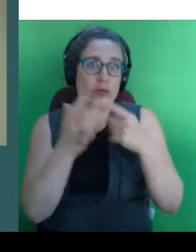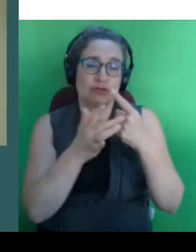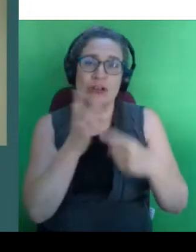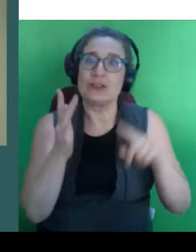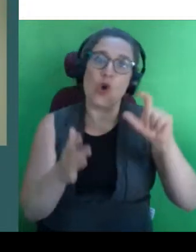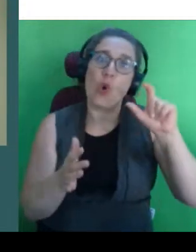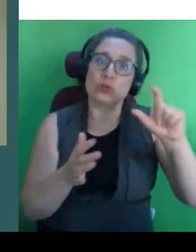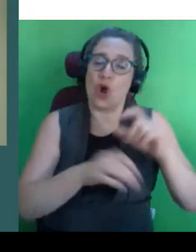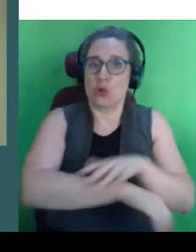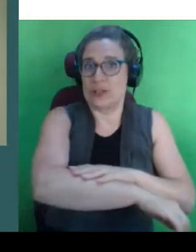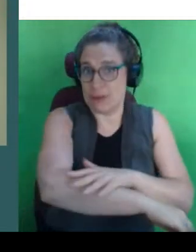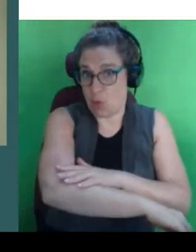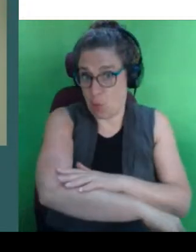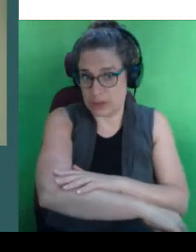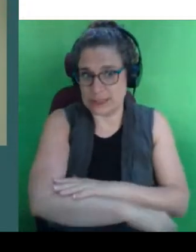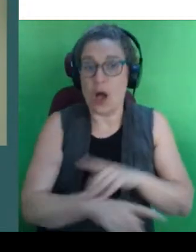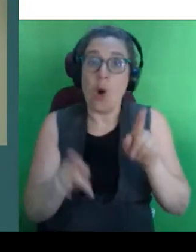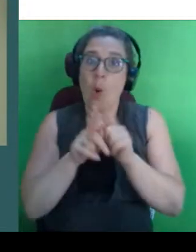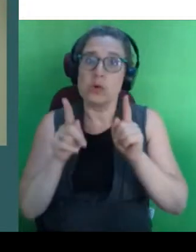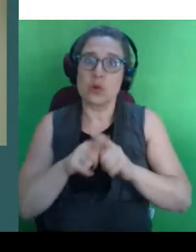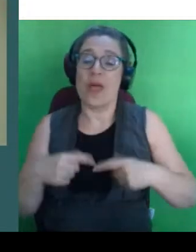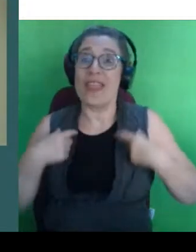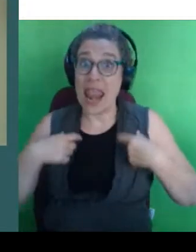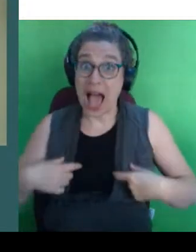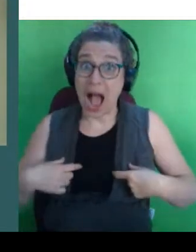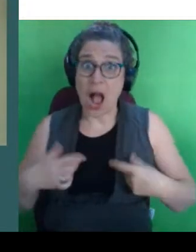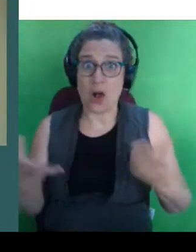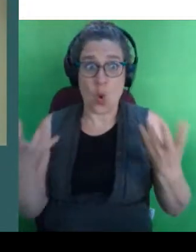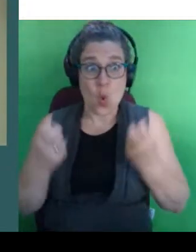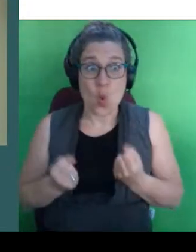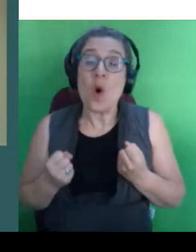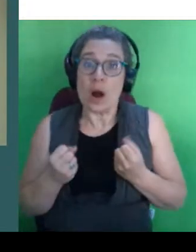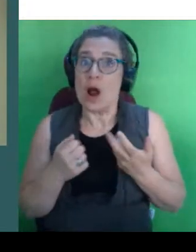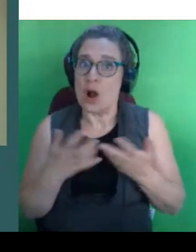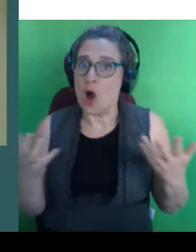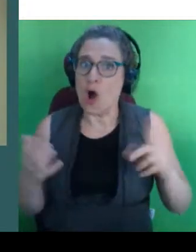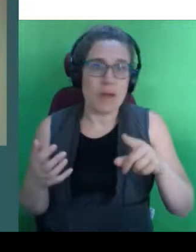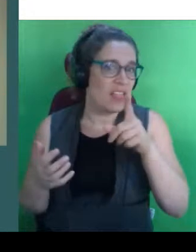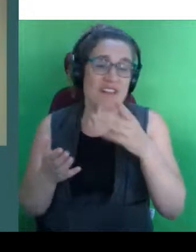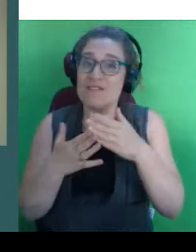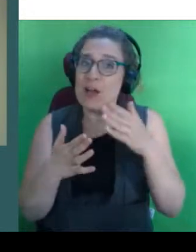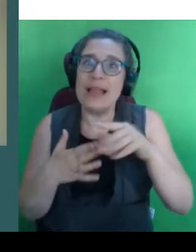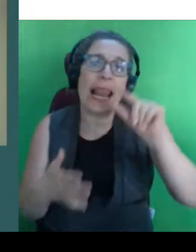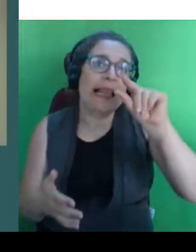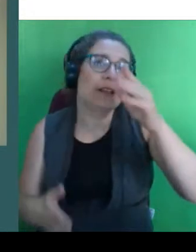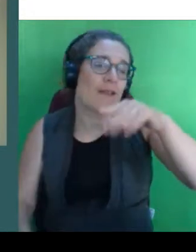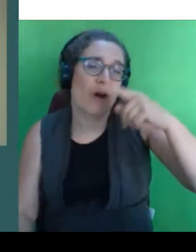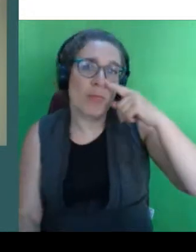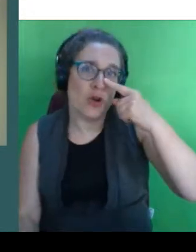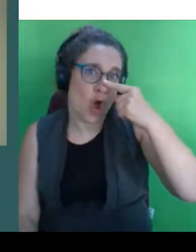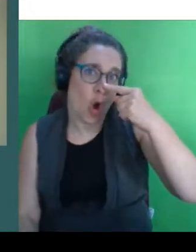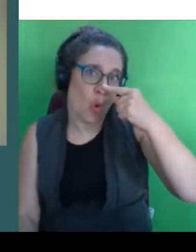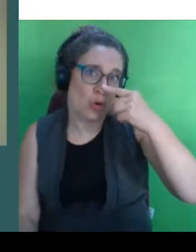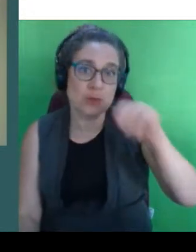vehicle for corticosteroid absorption. There's very little from the nose. With those three molecules I showed you, the